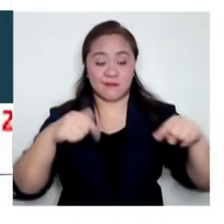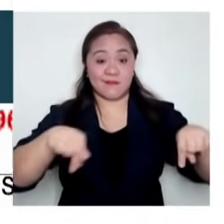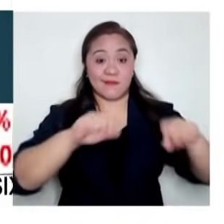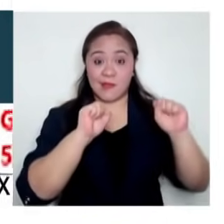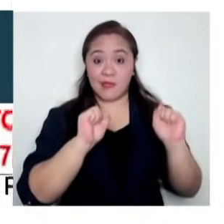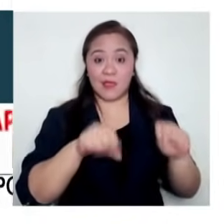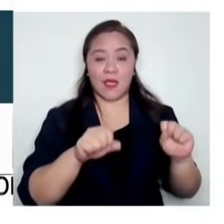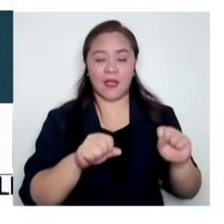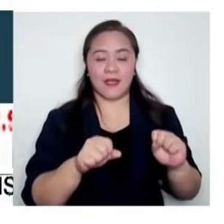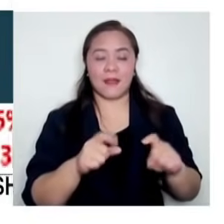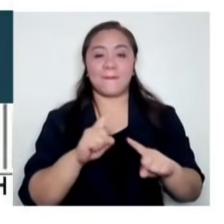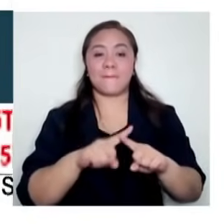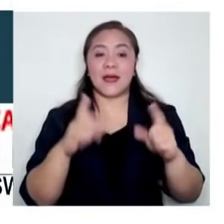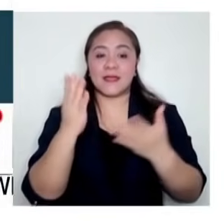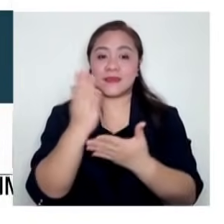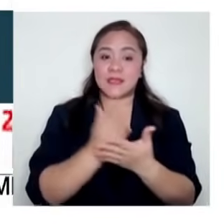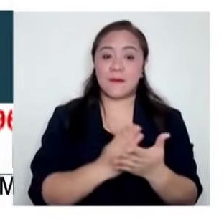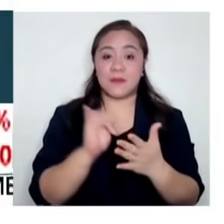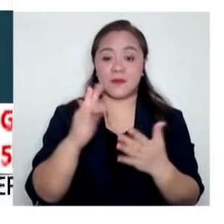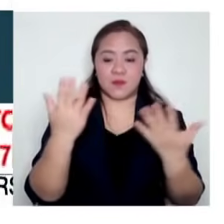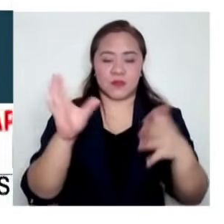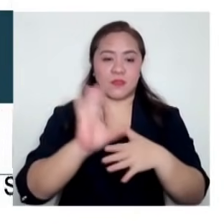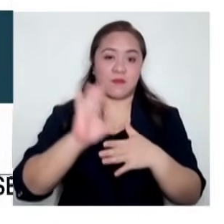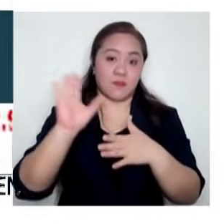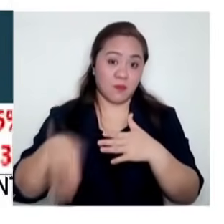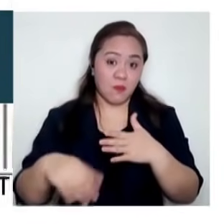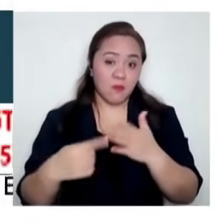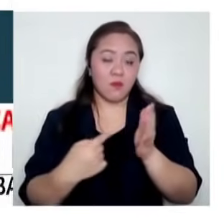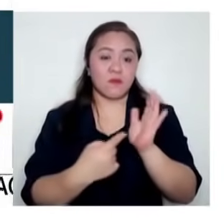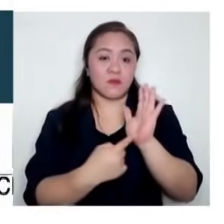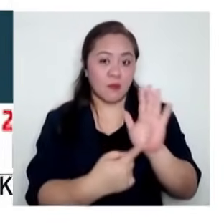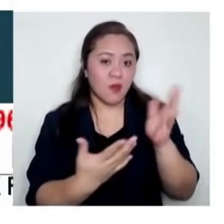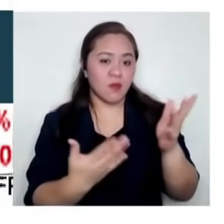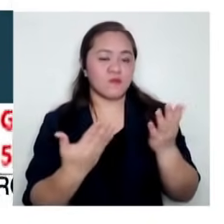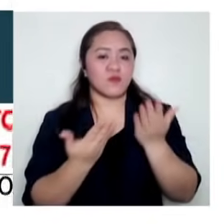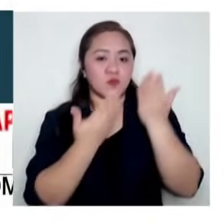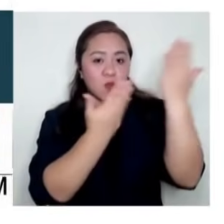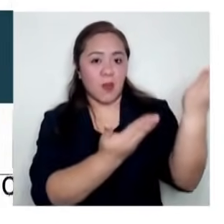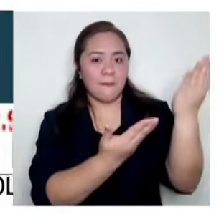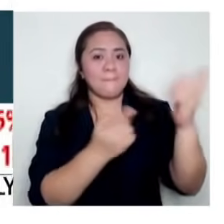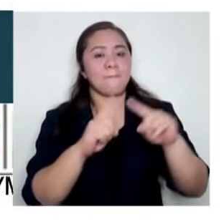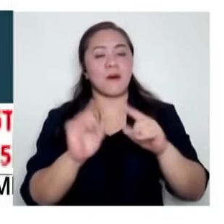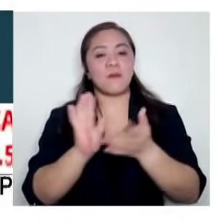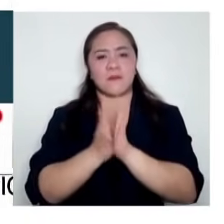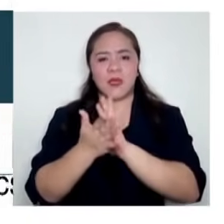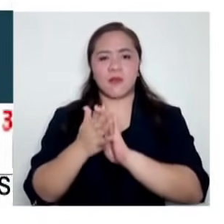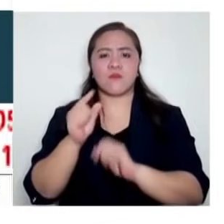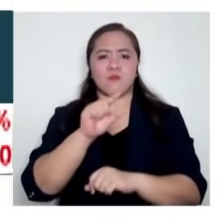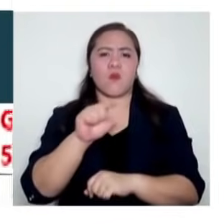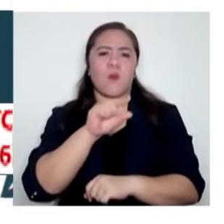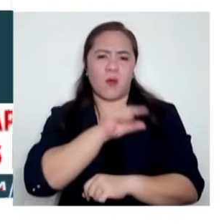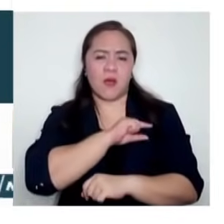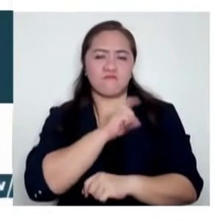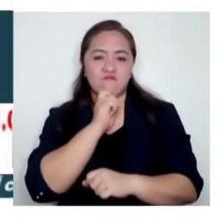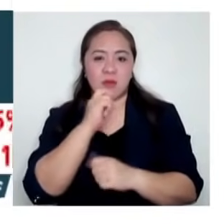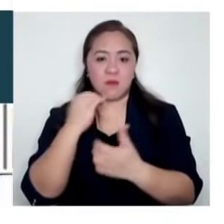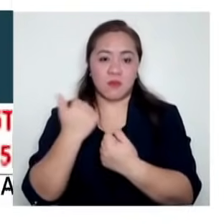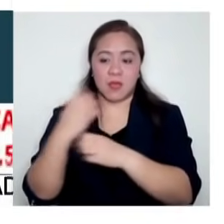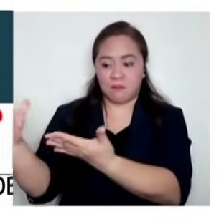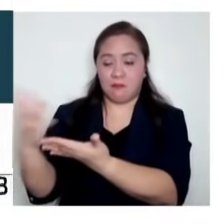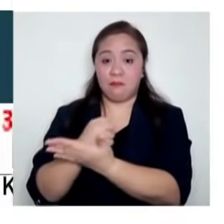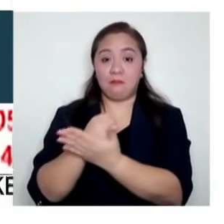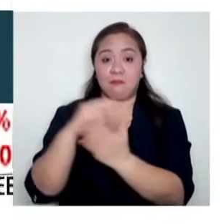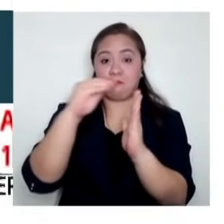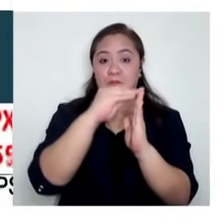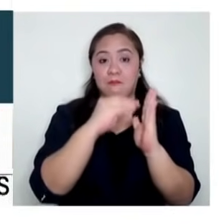also, even if they have submitted their samples, there are still qualifiers before a sample can be processed. There is